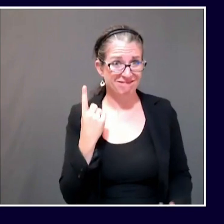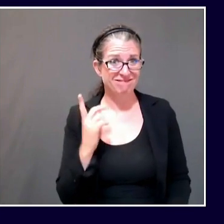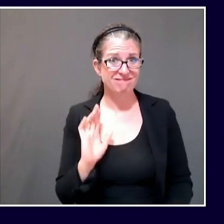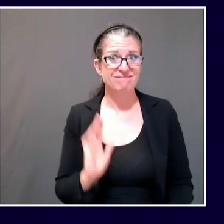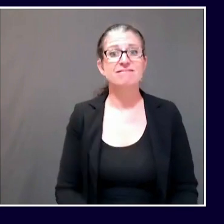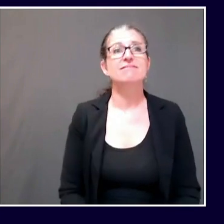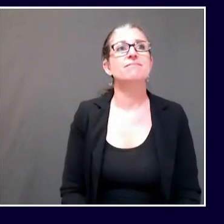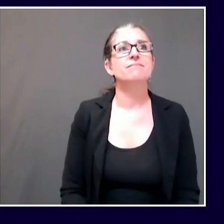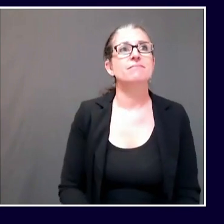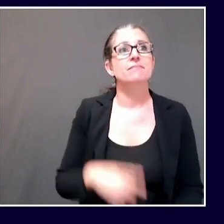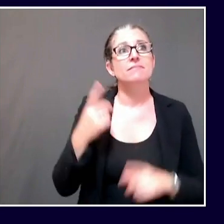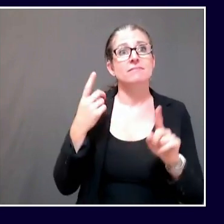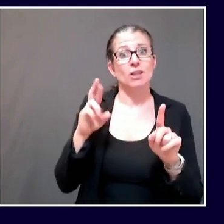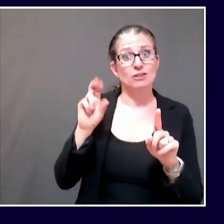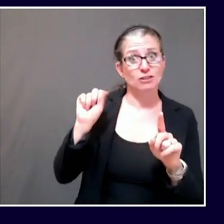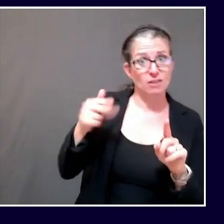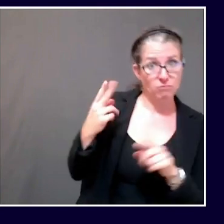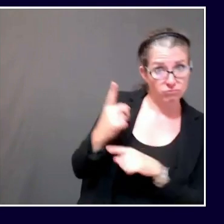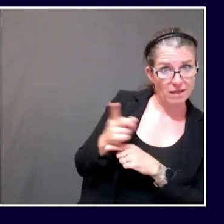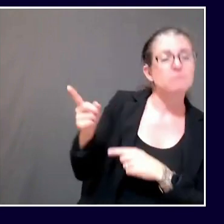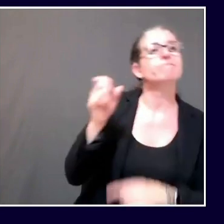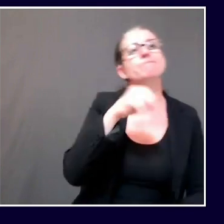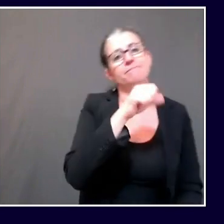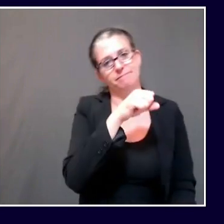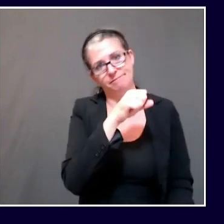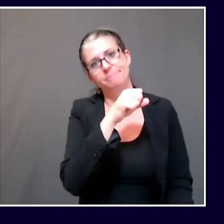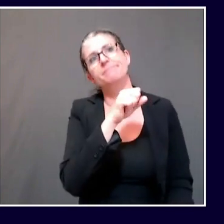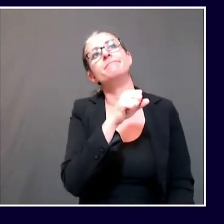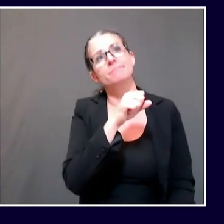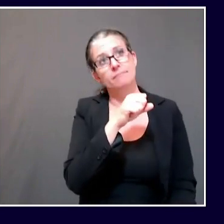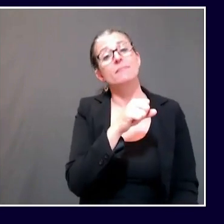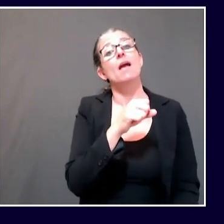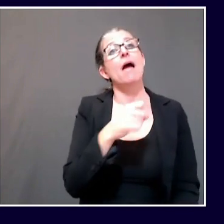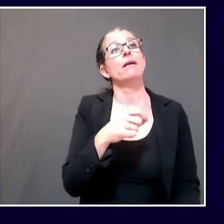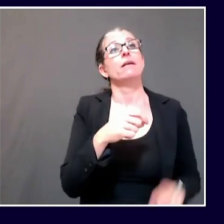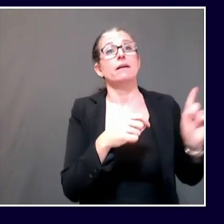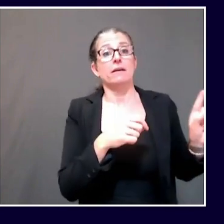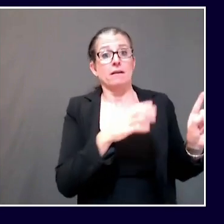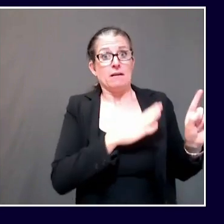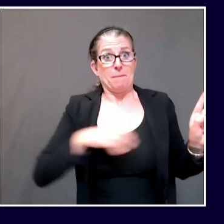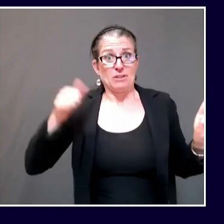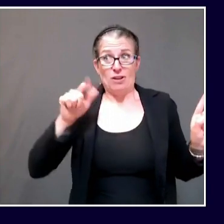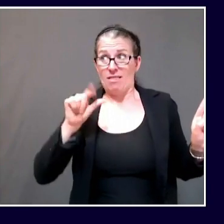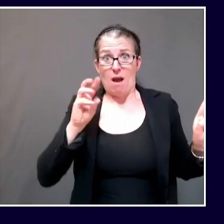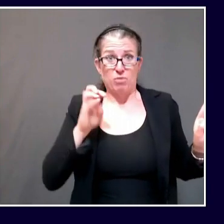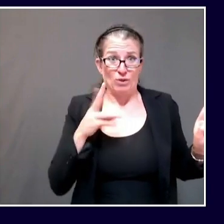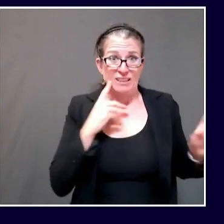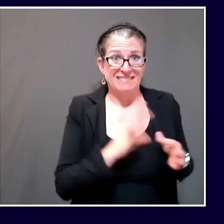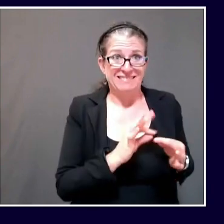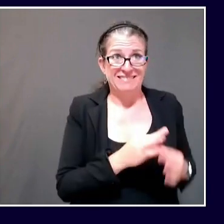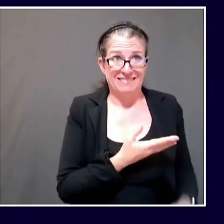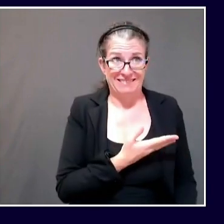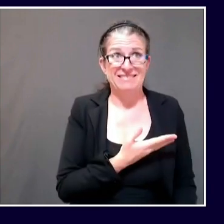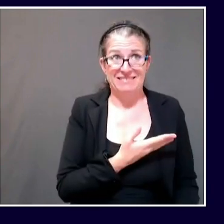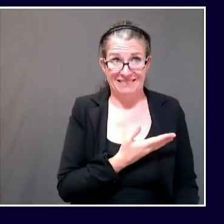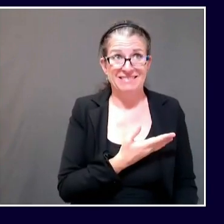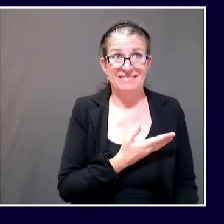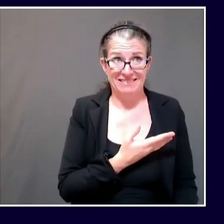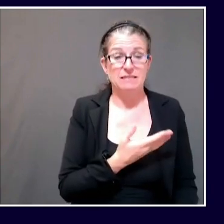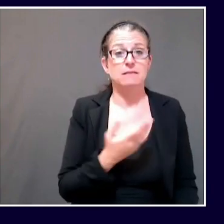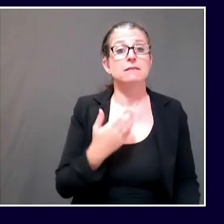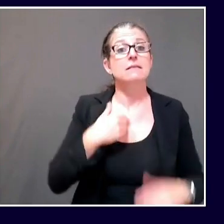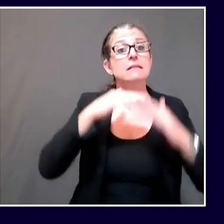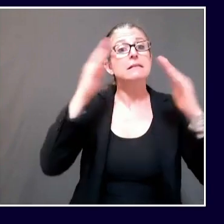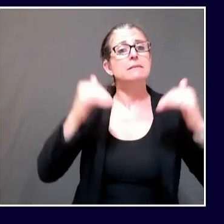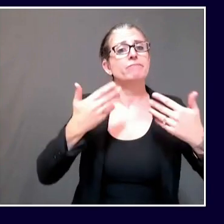the case. And Charlie, Commissioner Lambrou noted the way that our system of working with